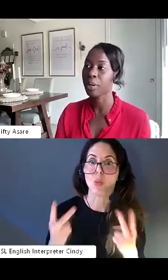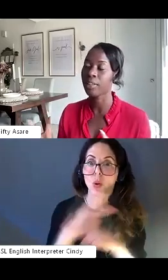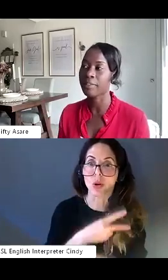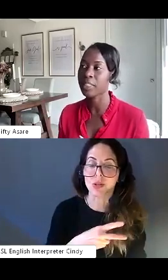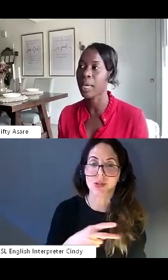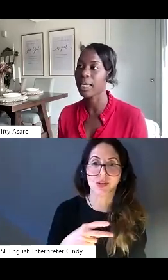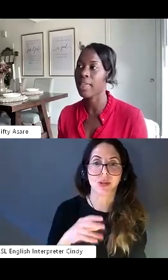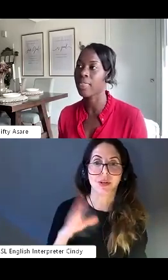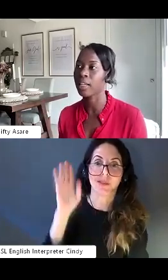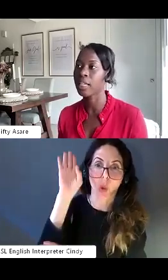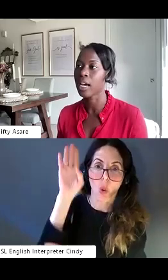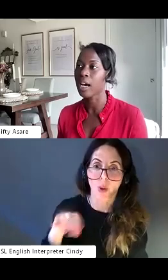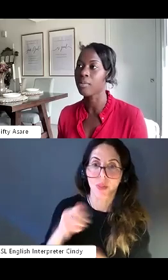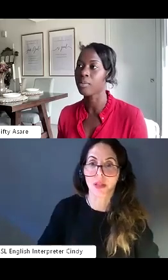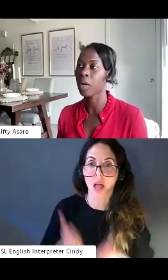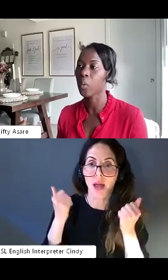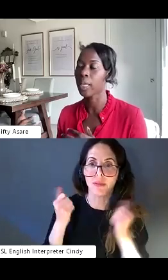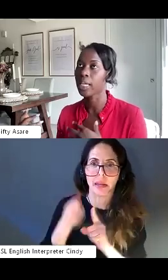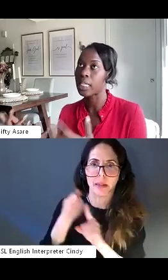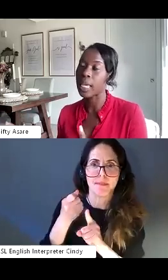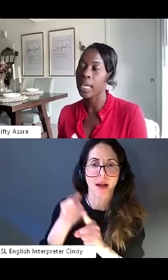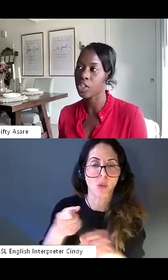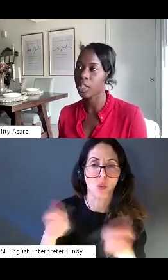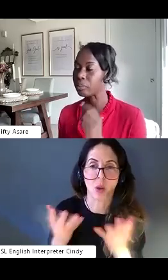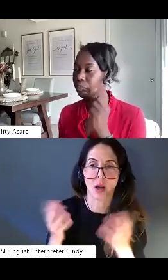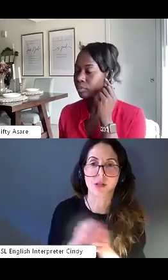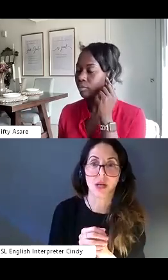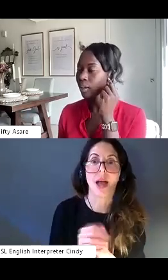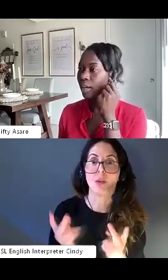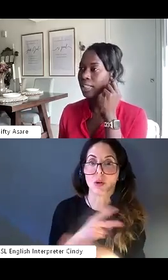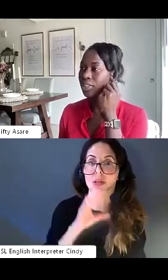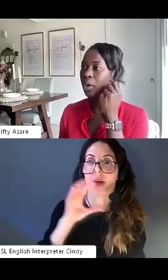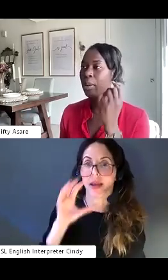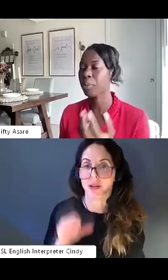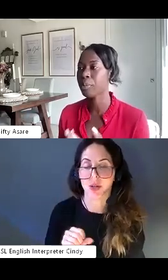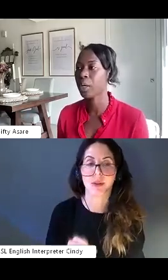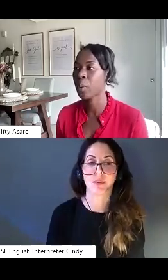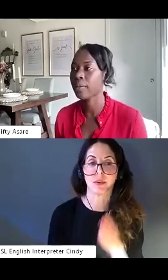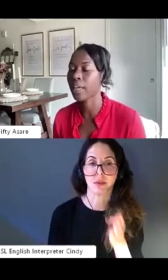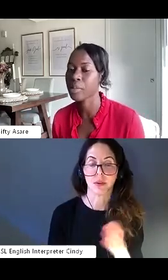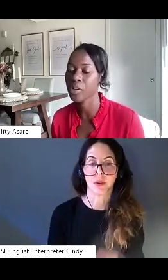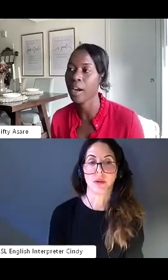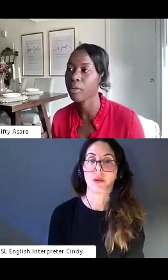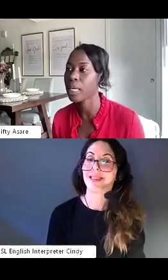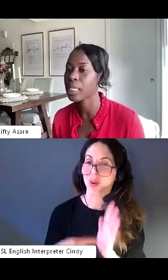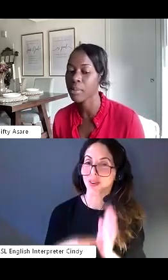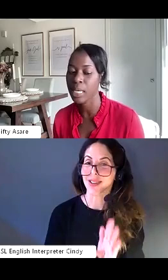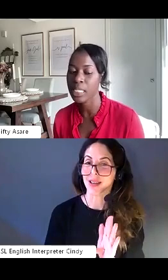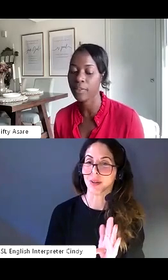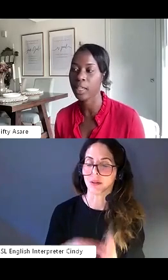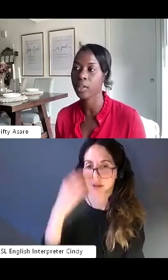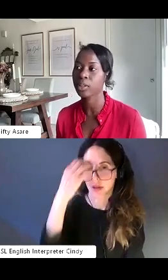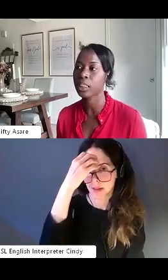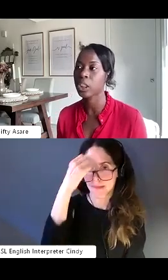that throughout the lifespan and then in aging. And so memory being one of them, a survivor may